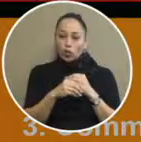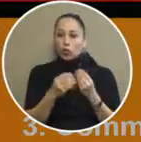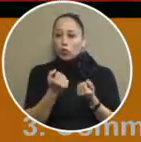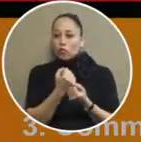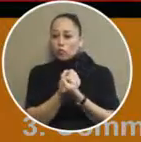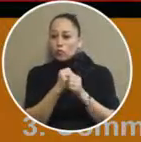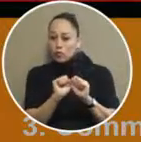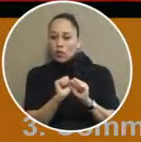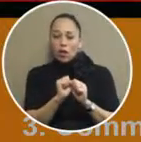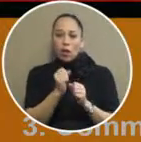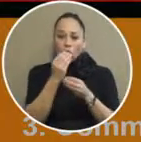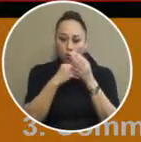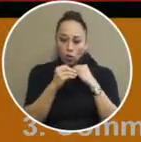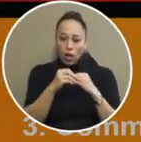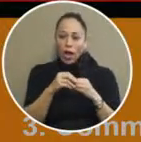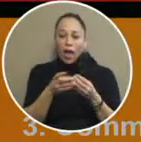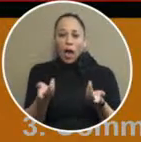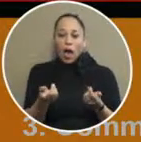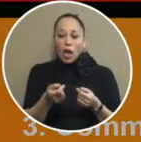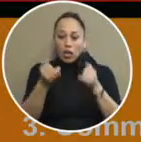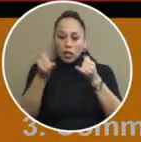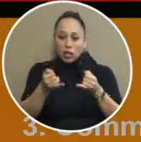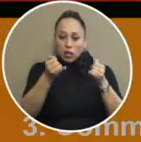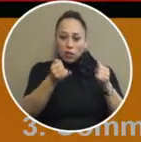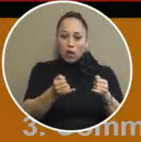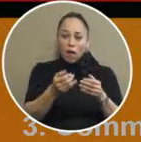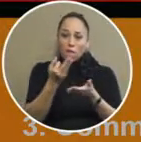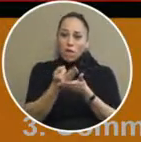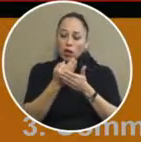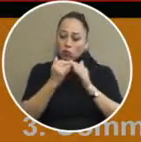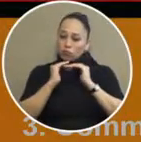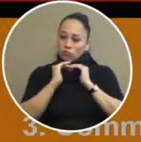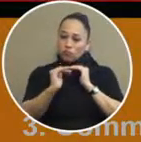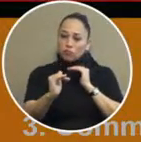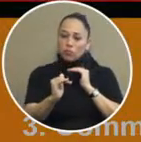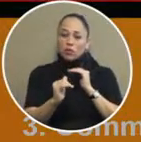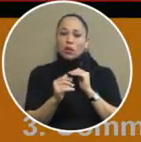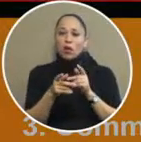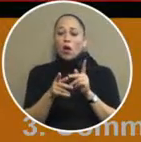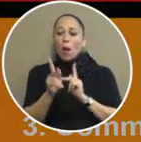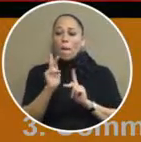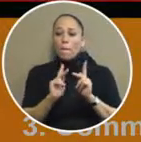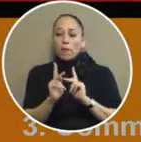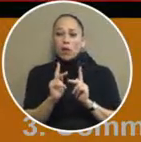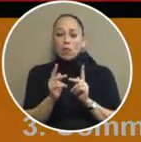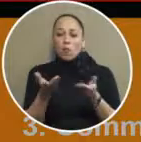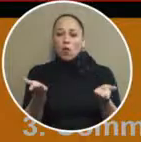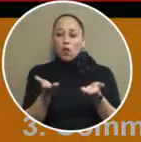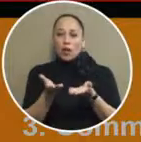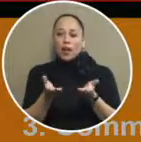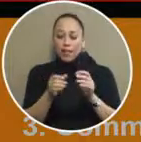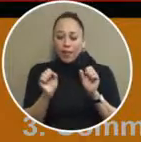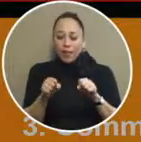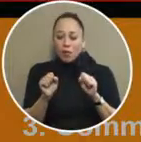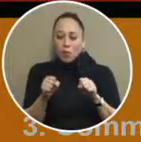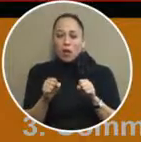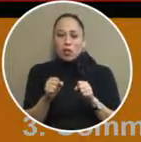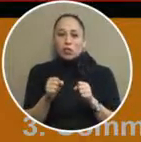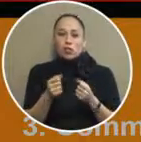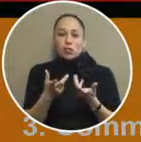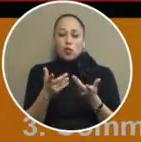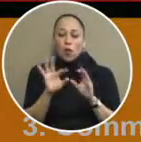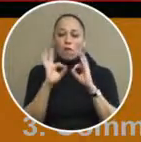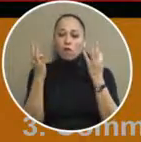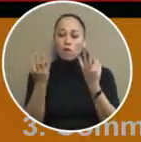security, and individual financial stability of El Pasoans. This is about the ability of El Pasoans and El